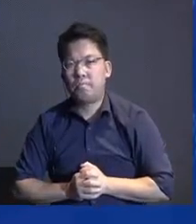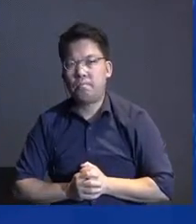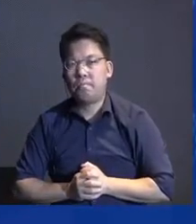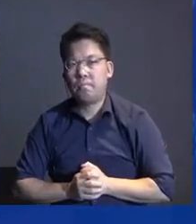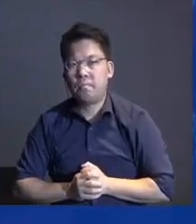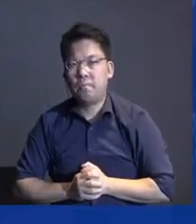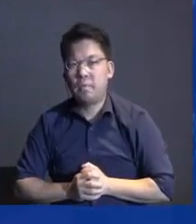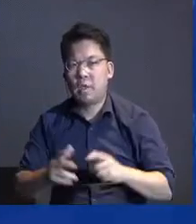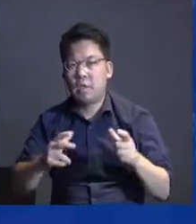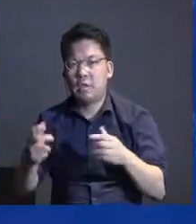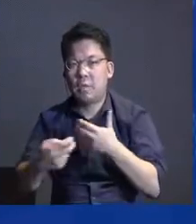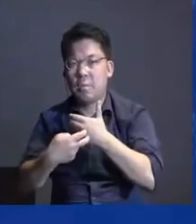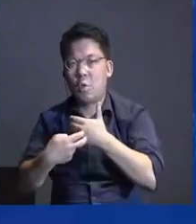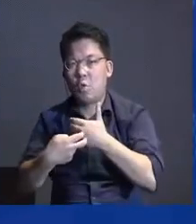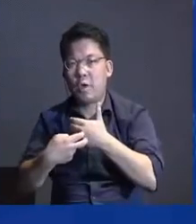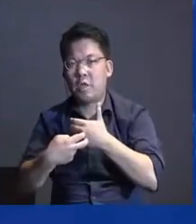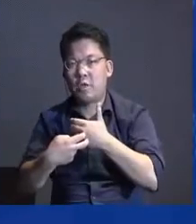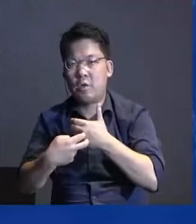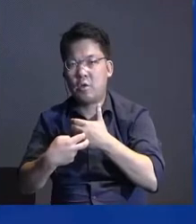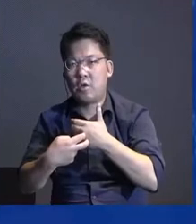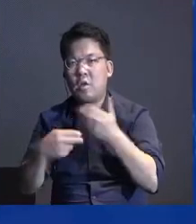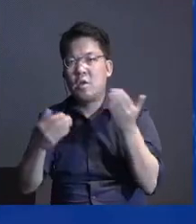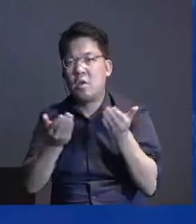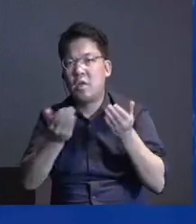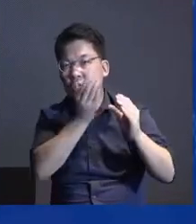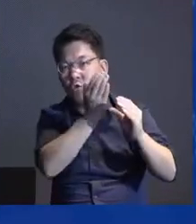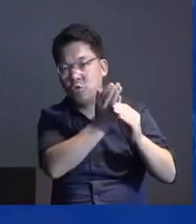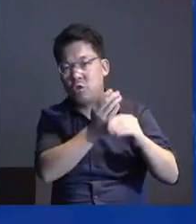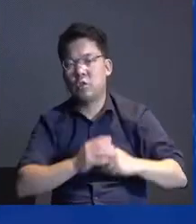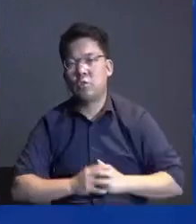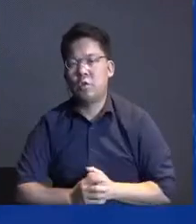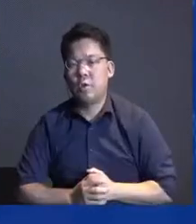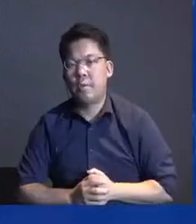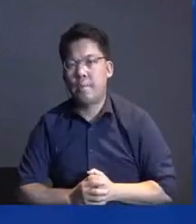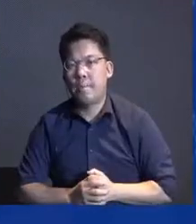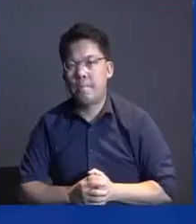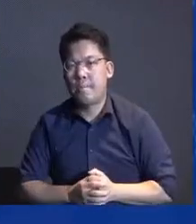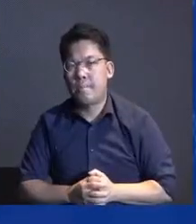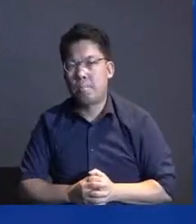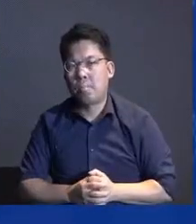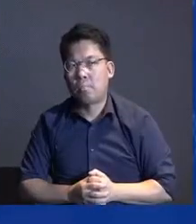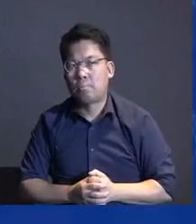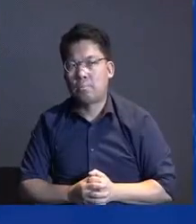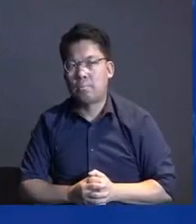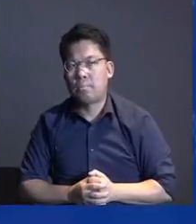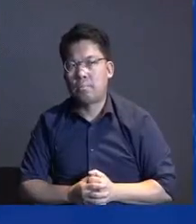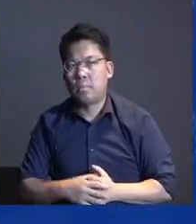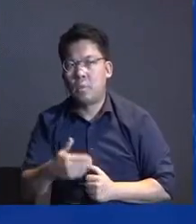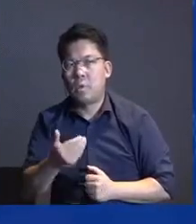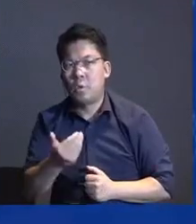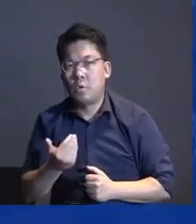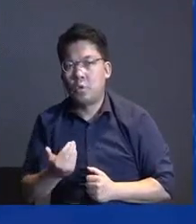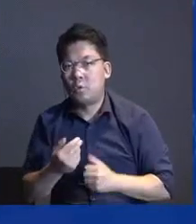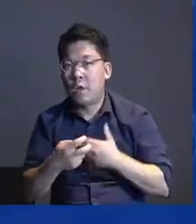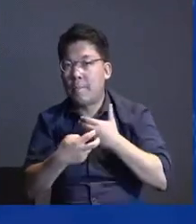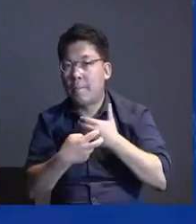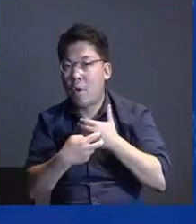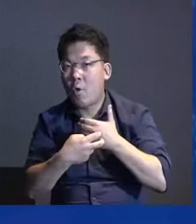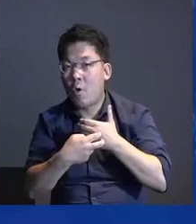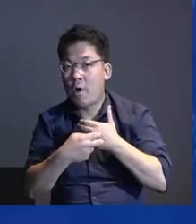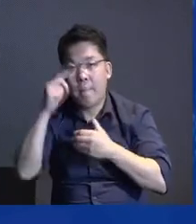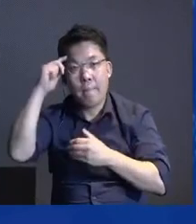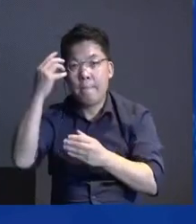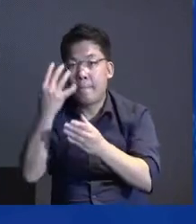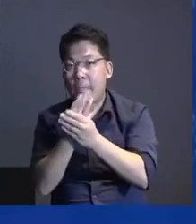Environment. And she has a background in medicine, as I just mentioned. And her research topic for